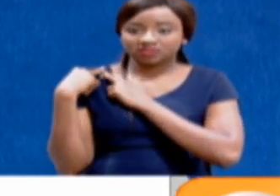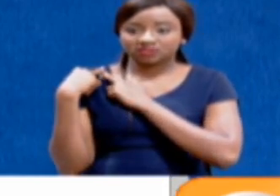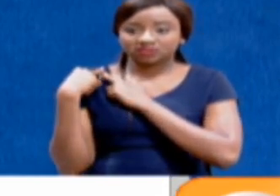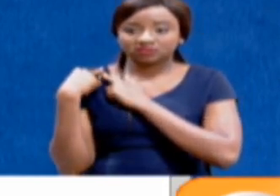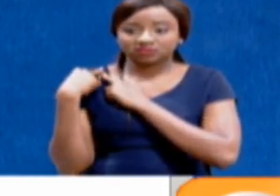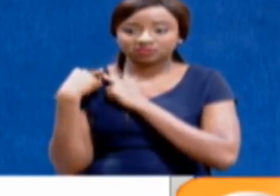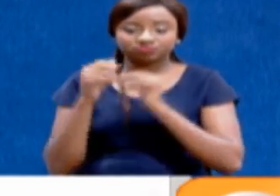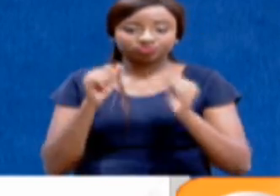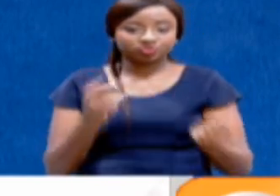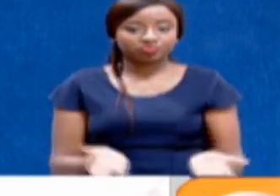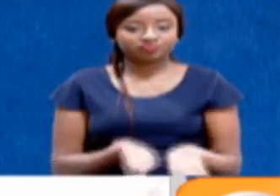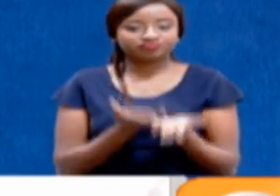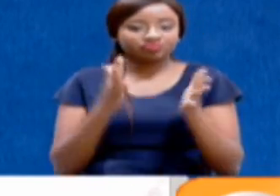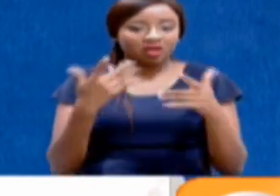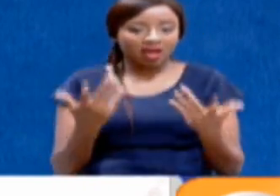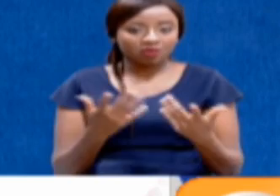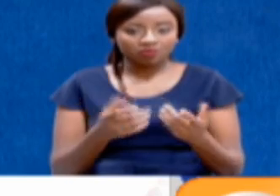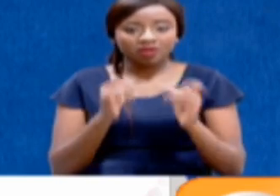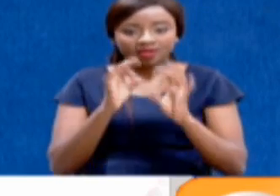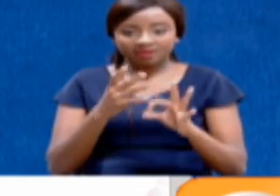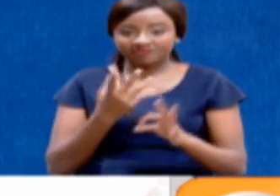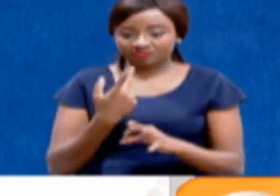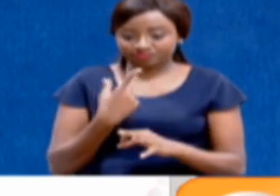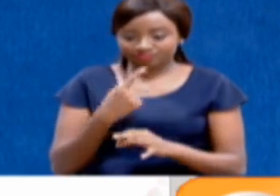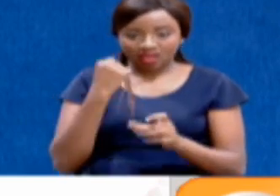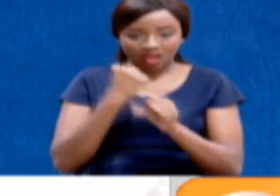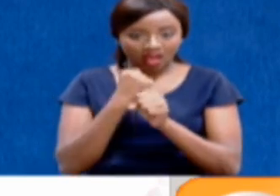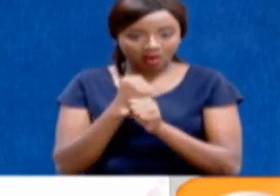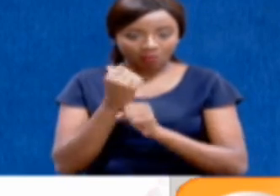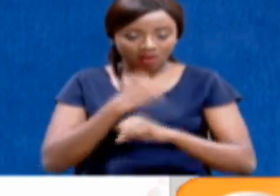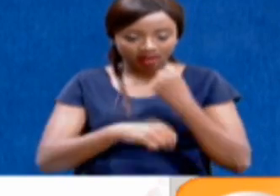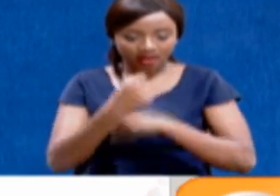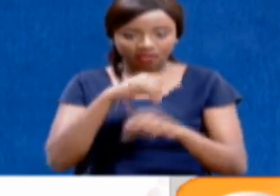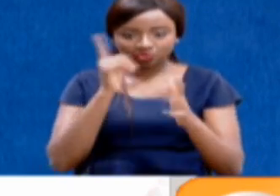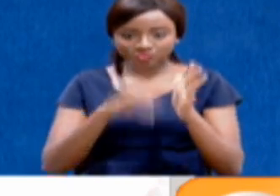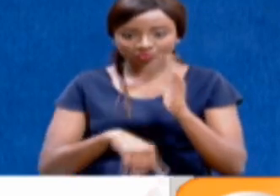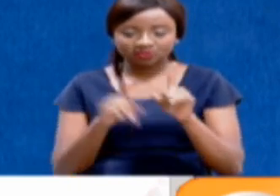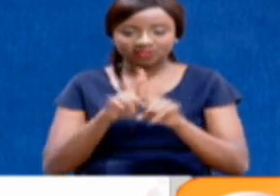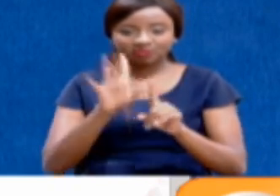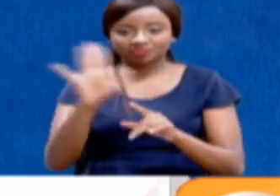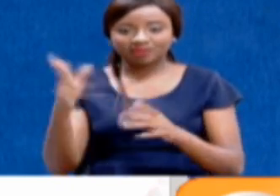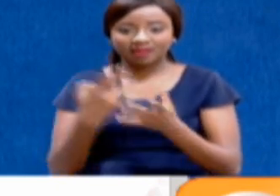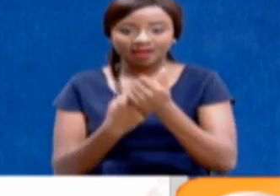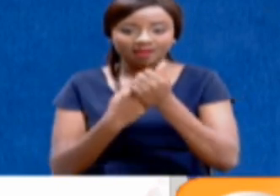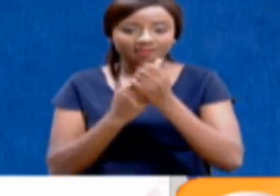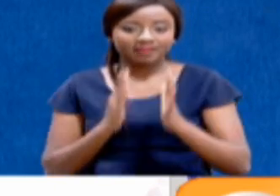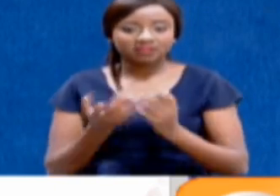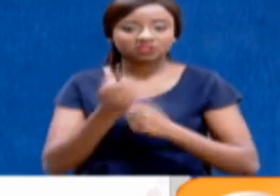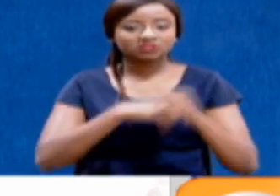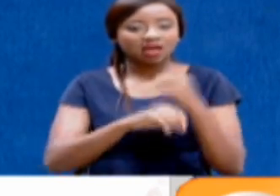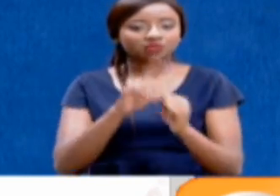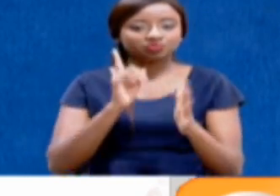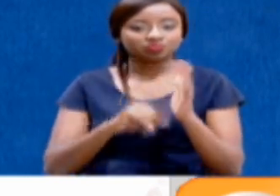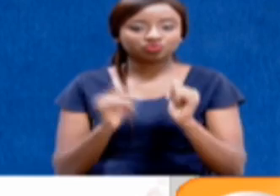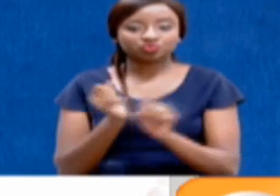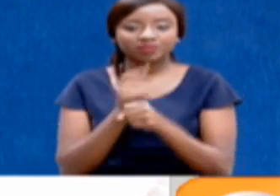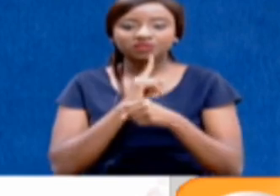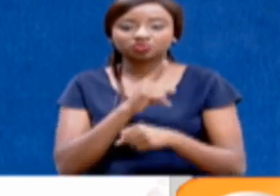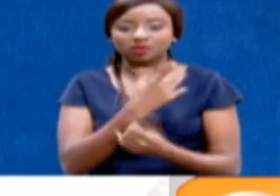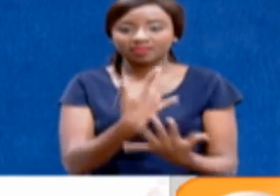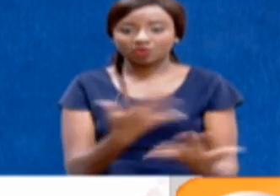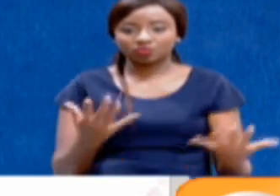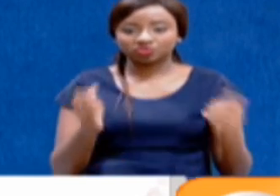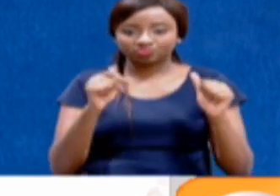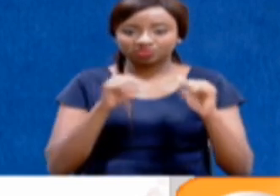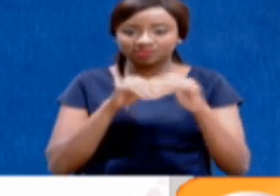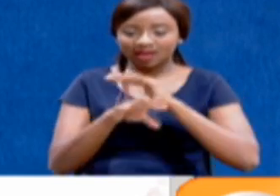going depends on both the actions of the retailer but also the actions of their partners, the suppliers, to ensure that their goods are there so